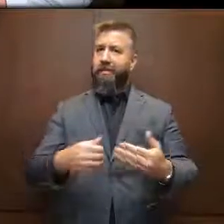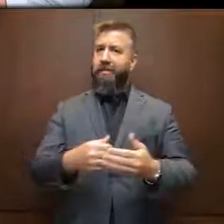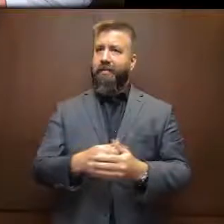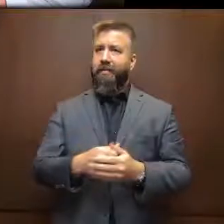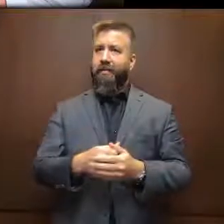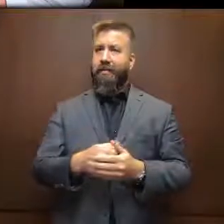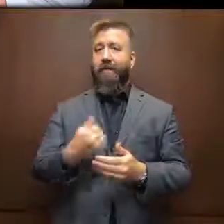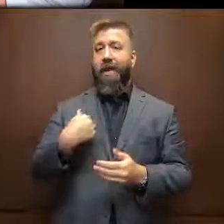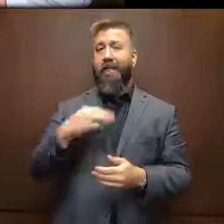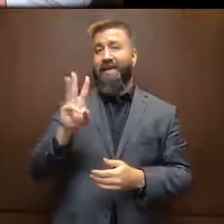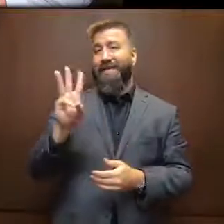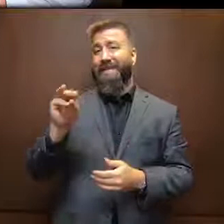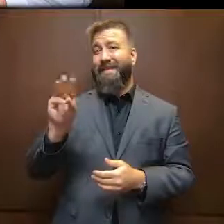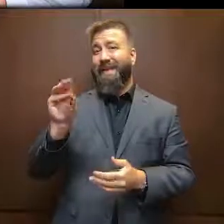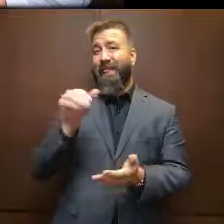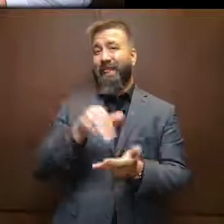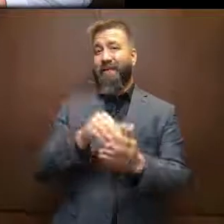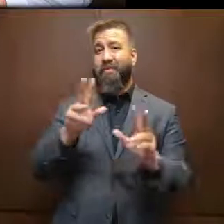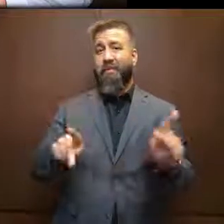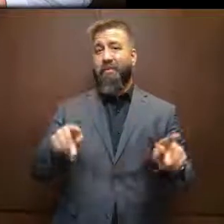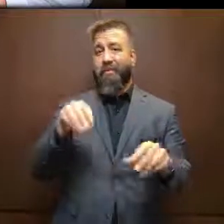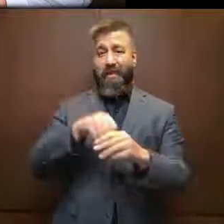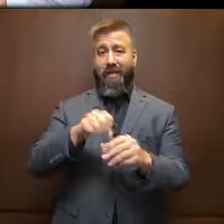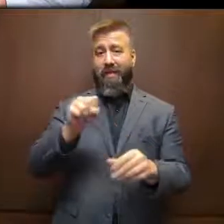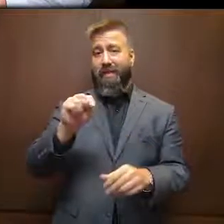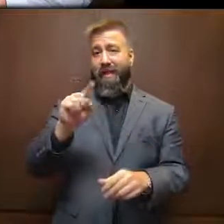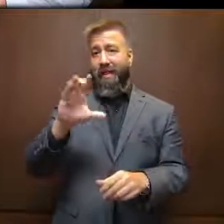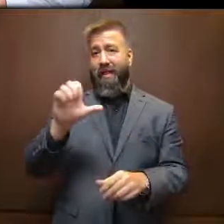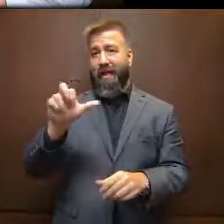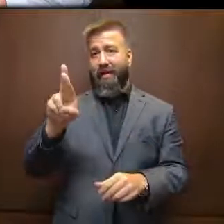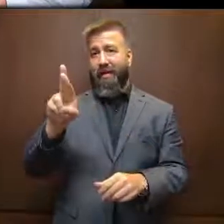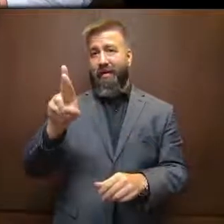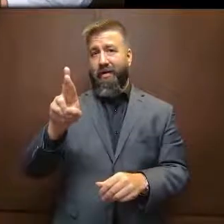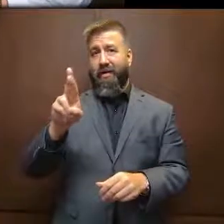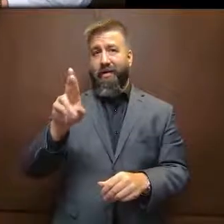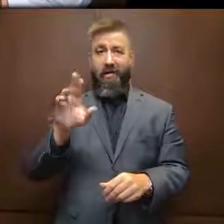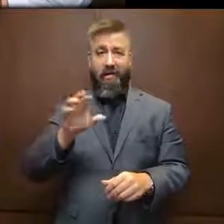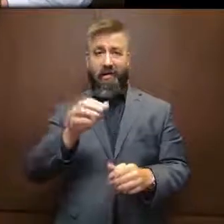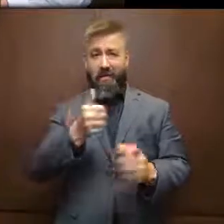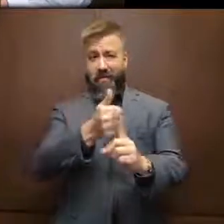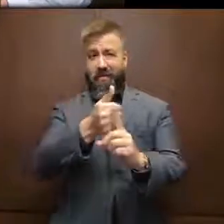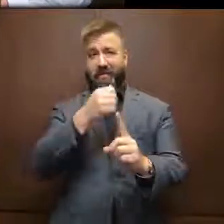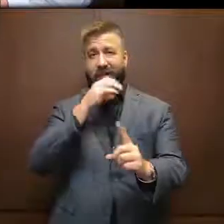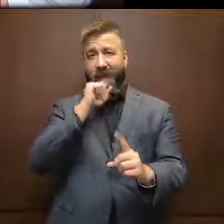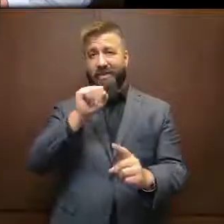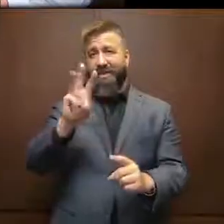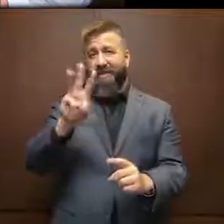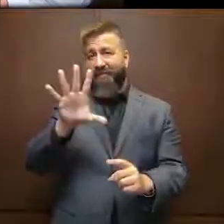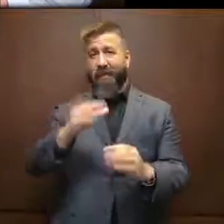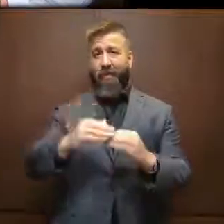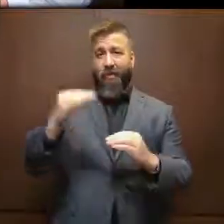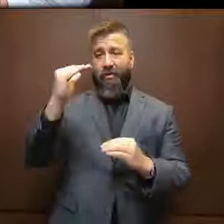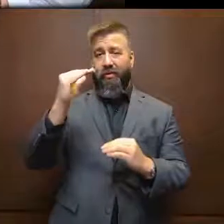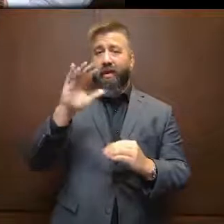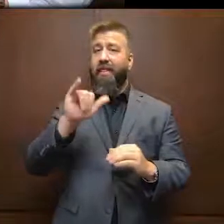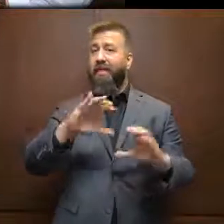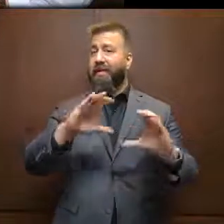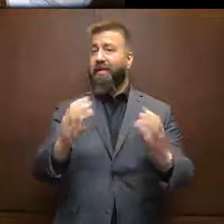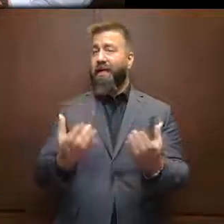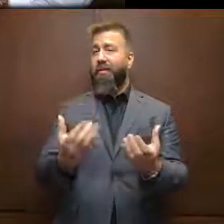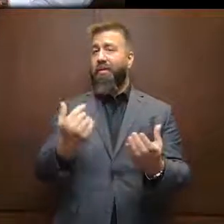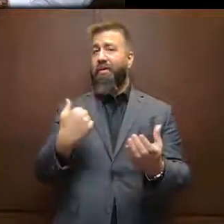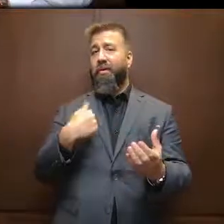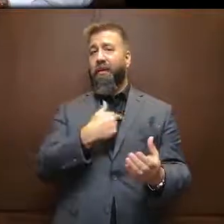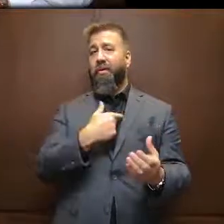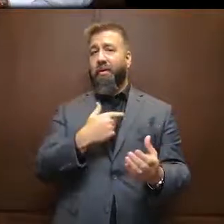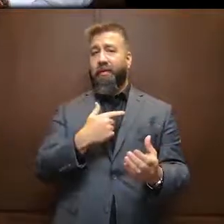There are 60,000 people in St. Clair County that are 65 years and older. And that's the category that we will be